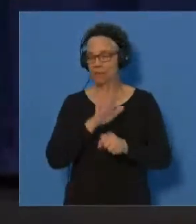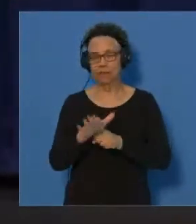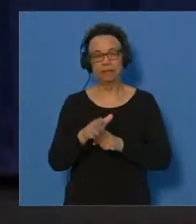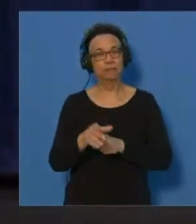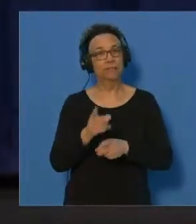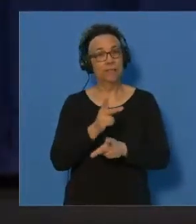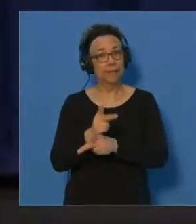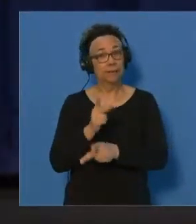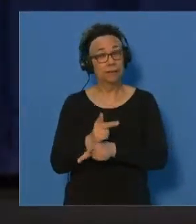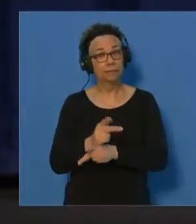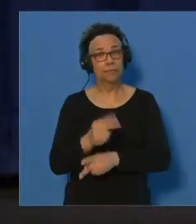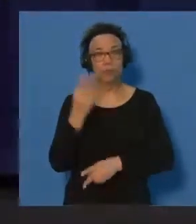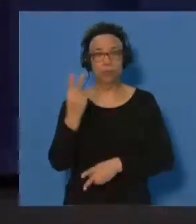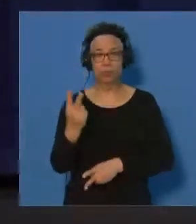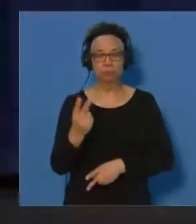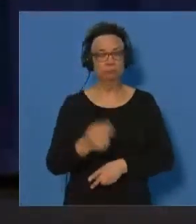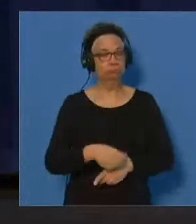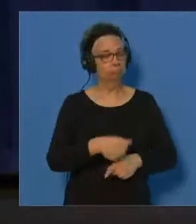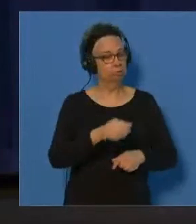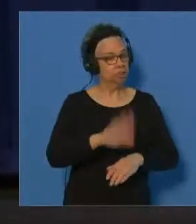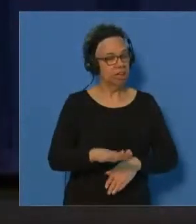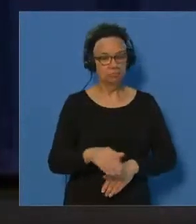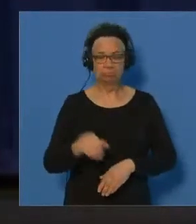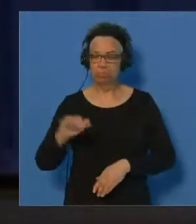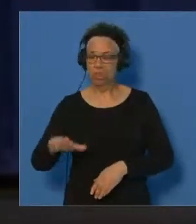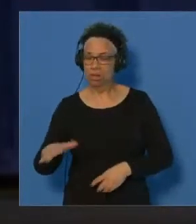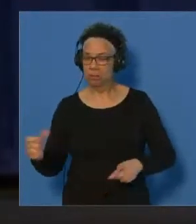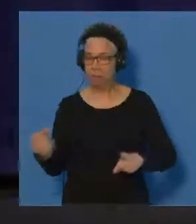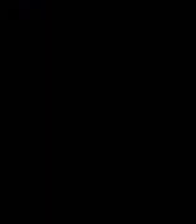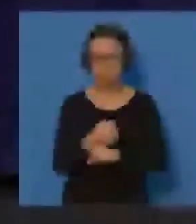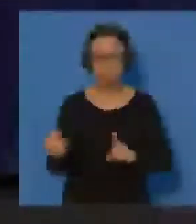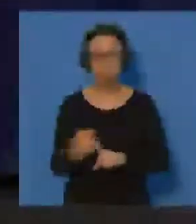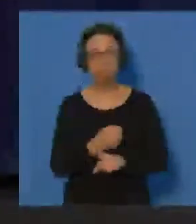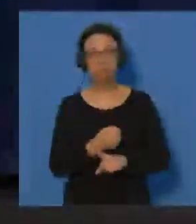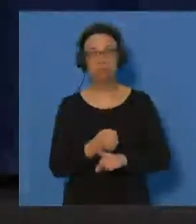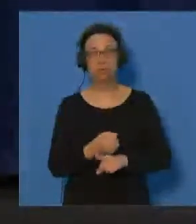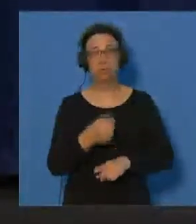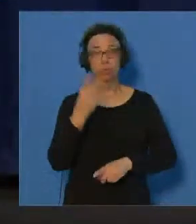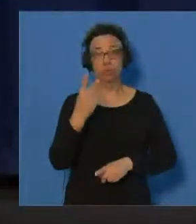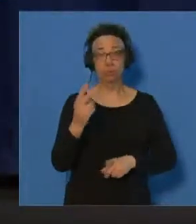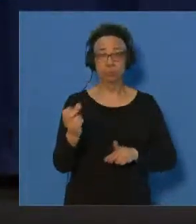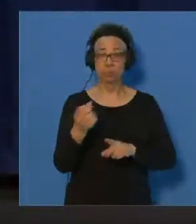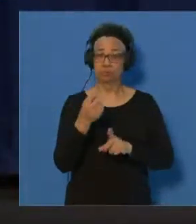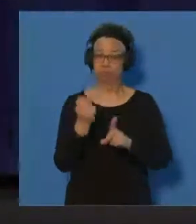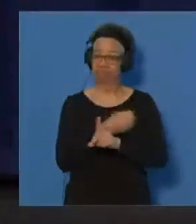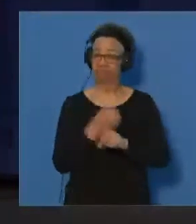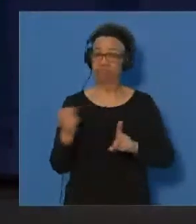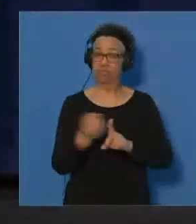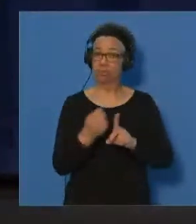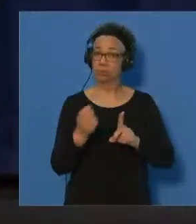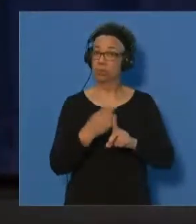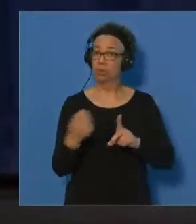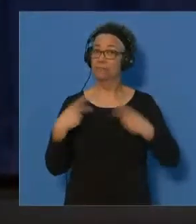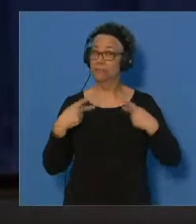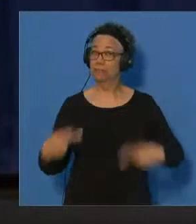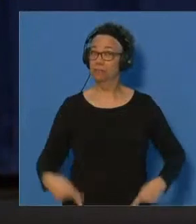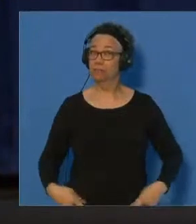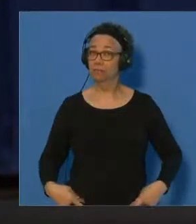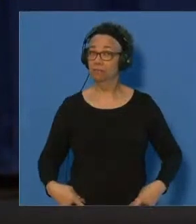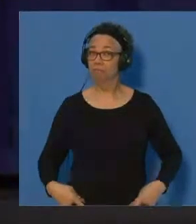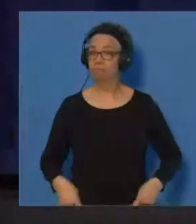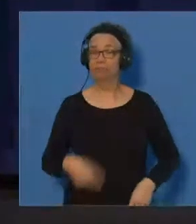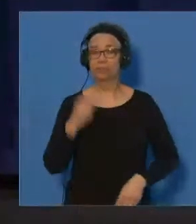two child on child sexual abuse reports, two reports of physical abuse, two referrals for